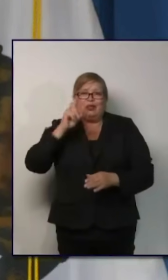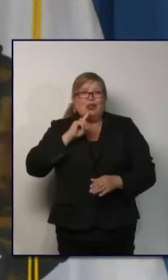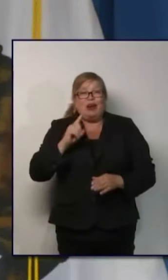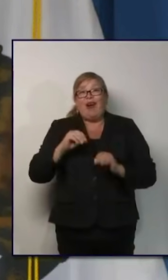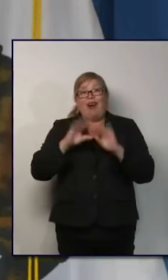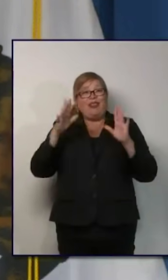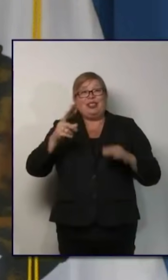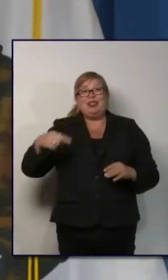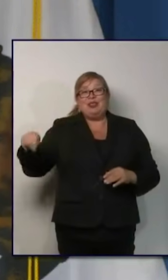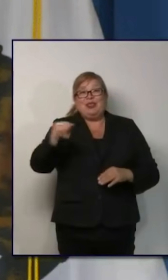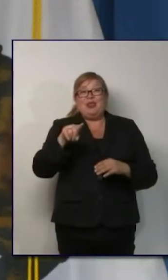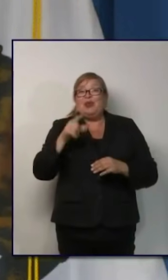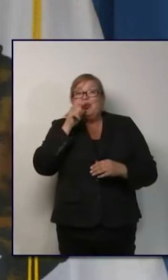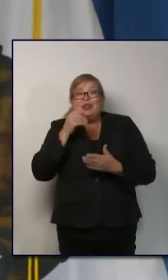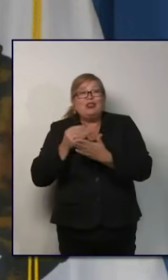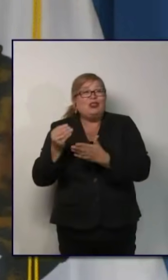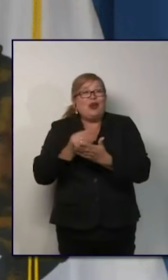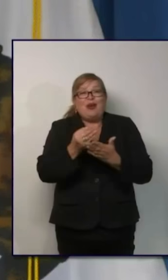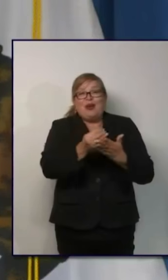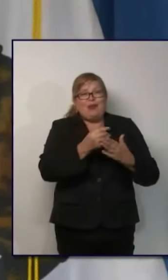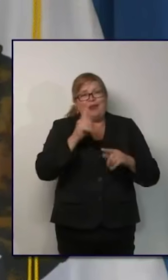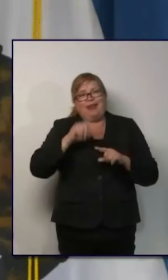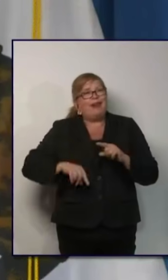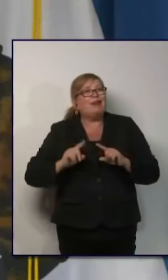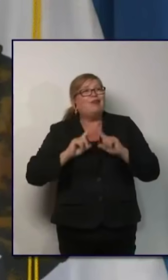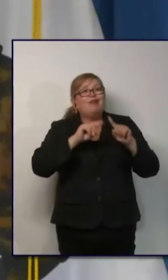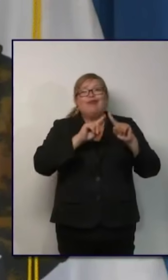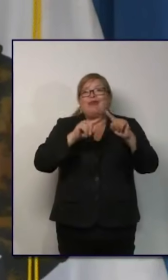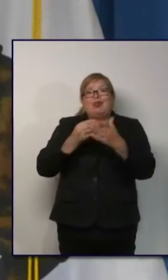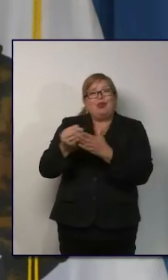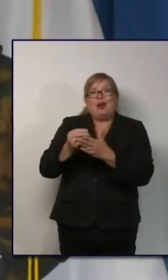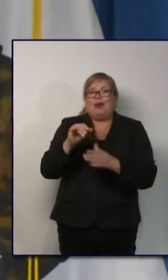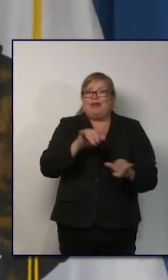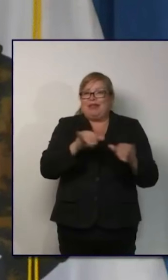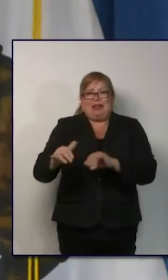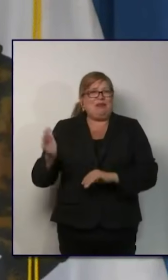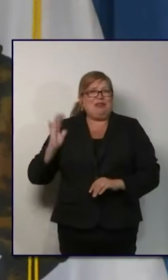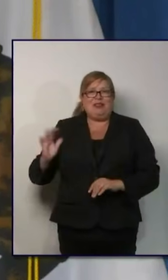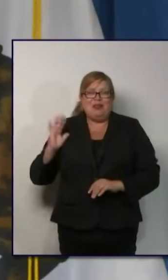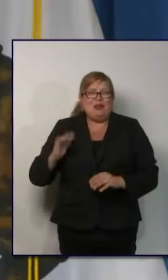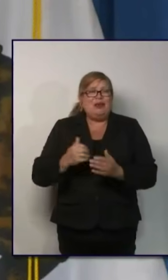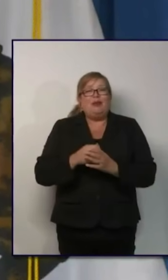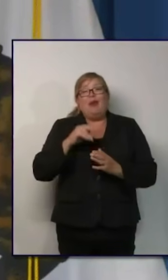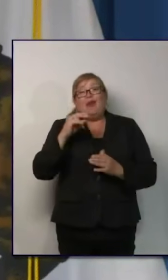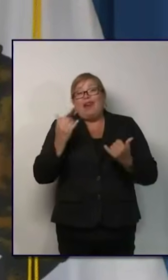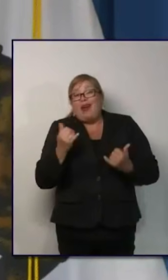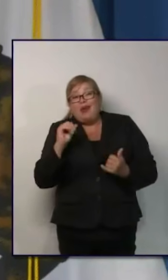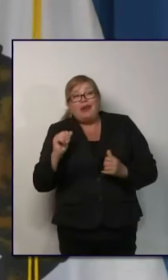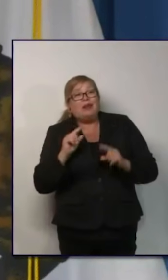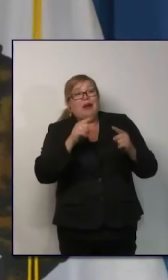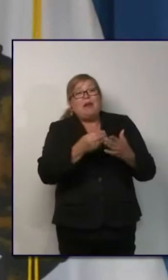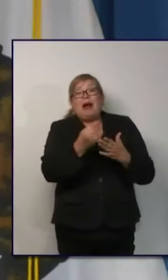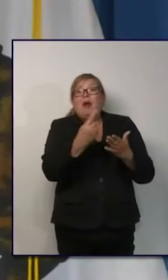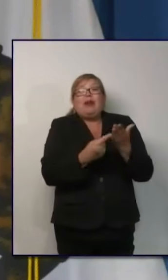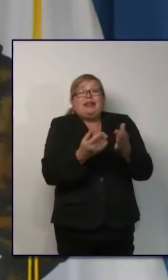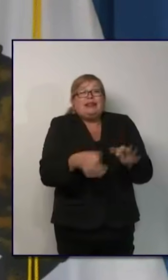not able to make the kind of purchases they once were, only essential. People, obviously, tightening their belt. As